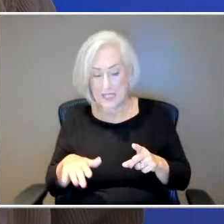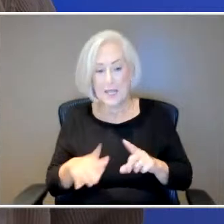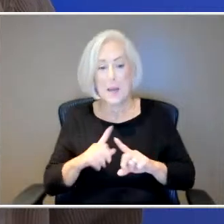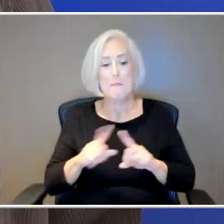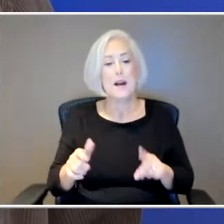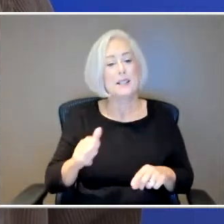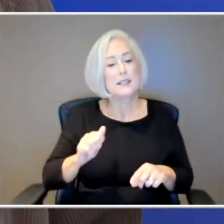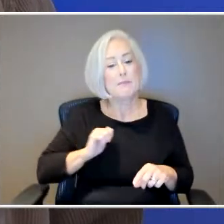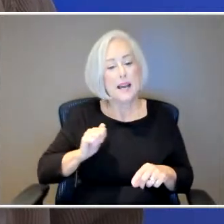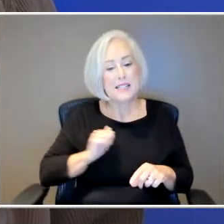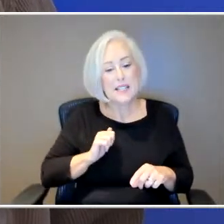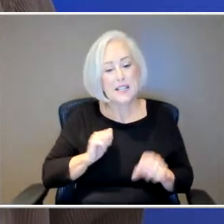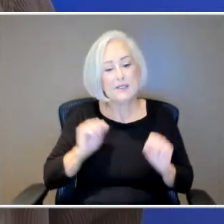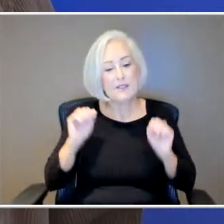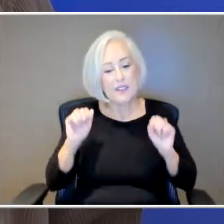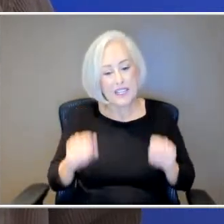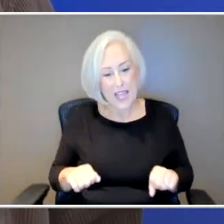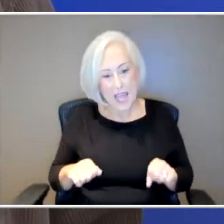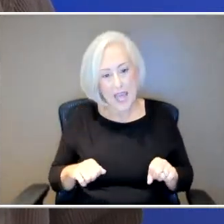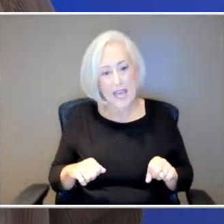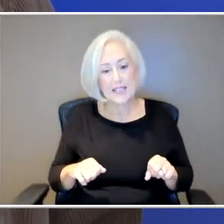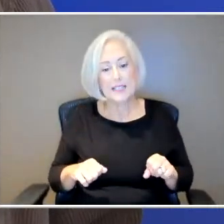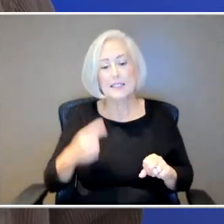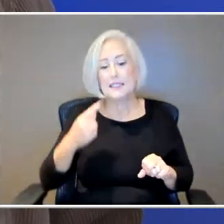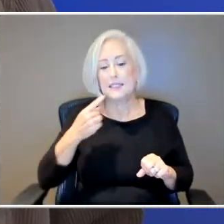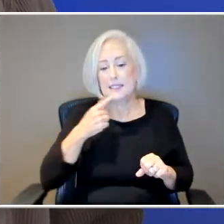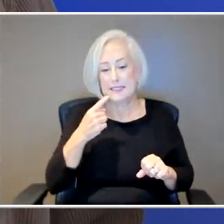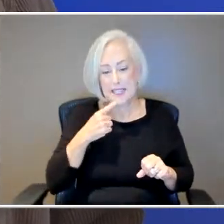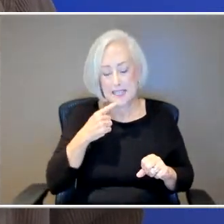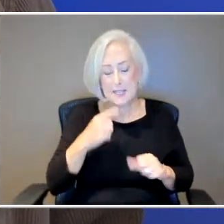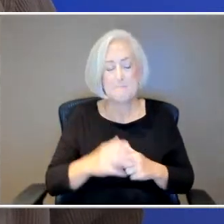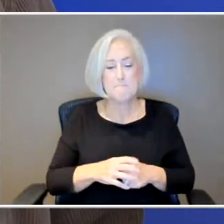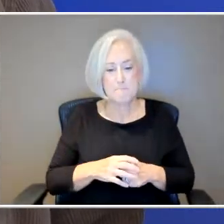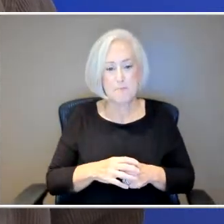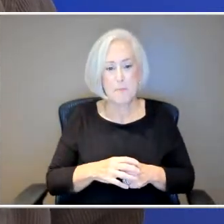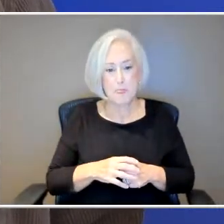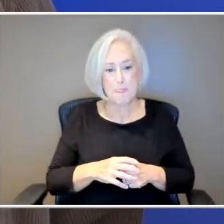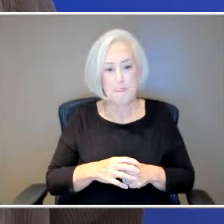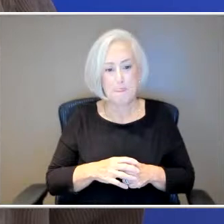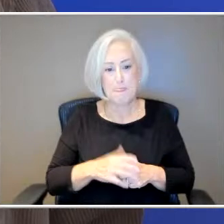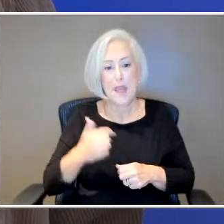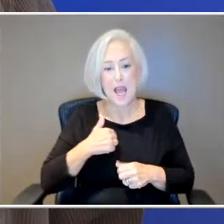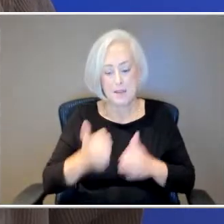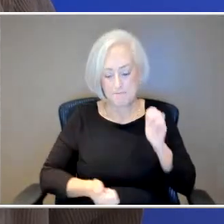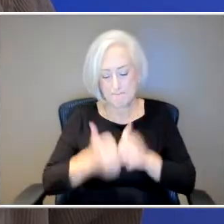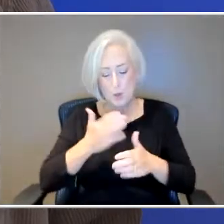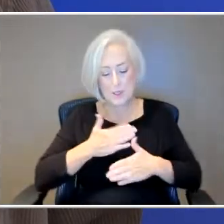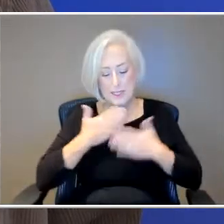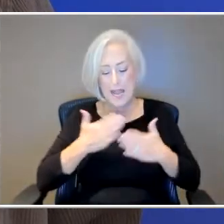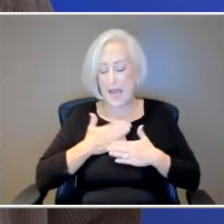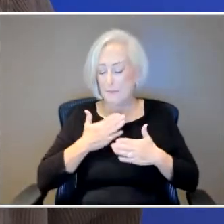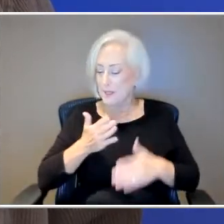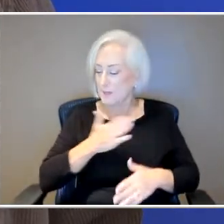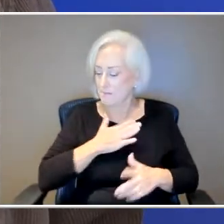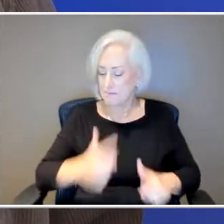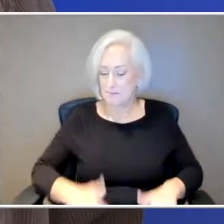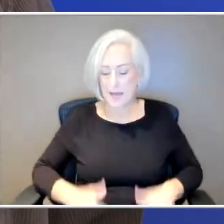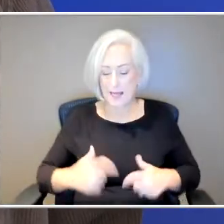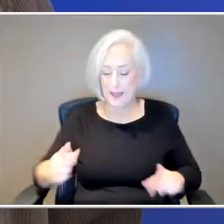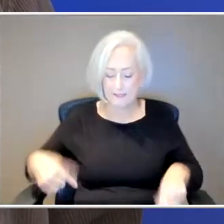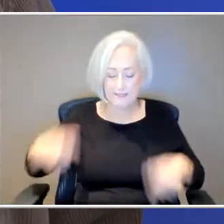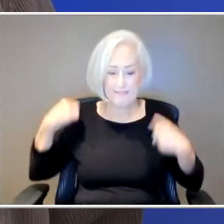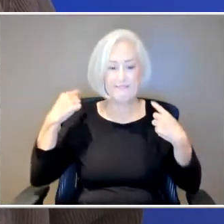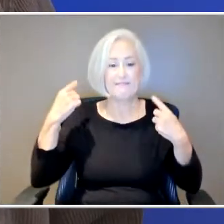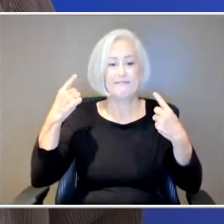can truly say through all of this is I'm the happiest I've ever been. And I said in my